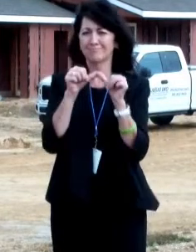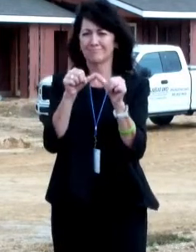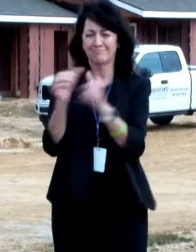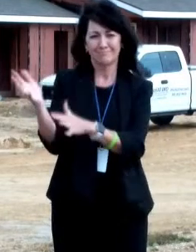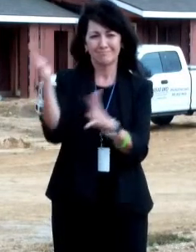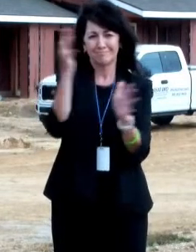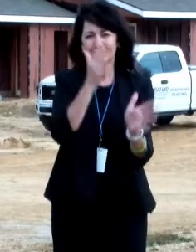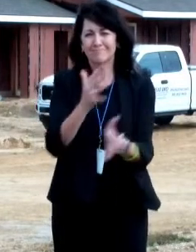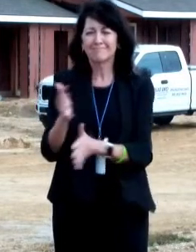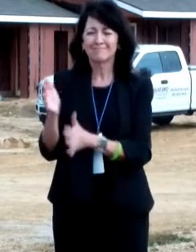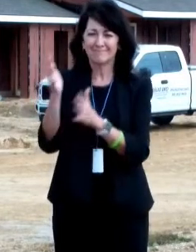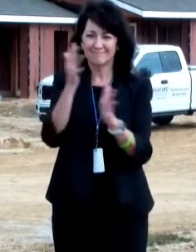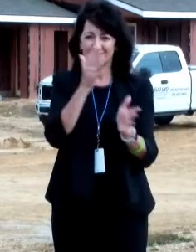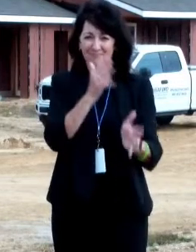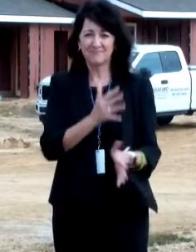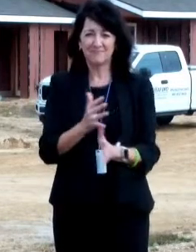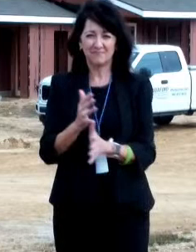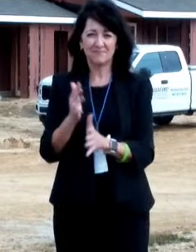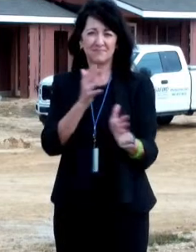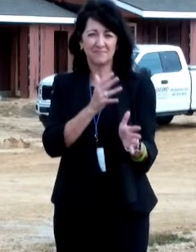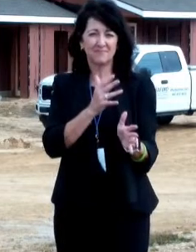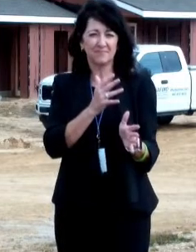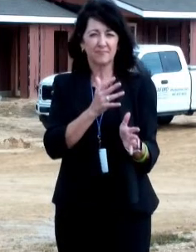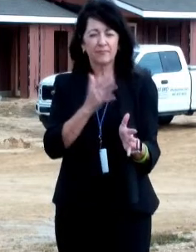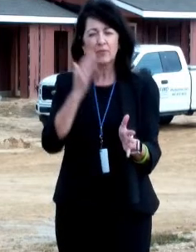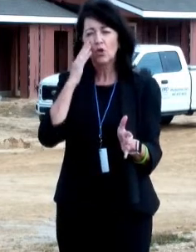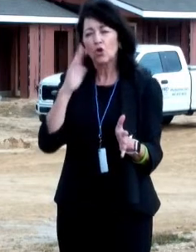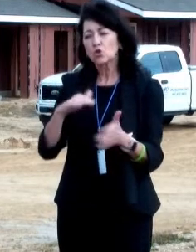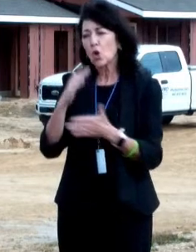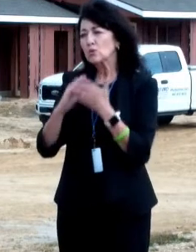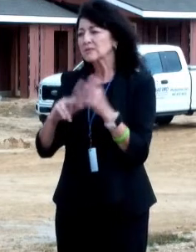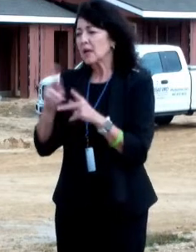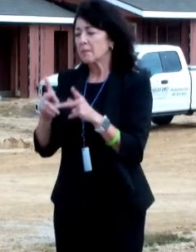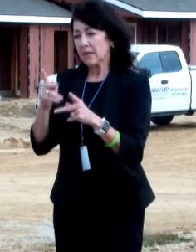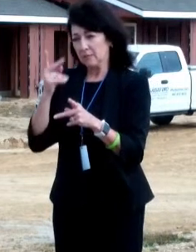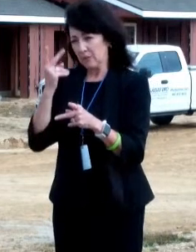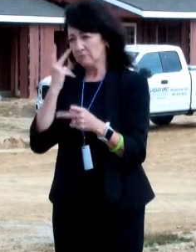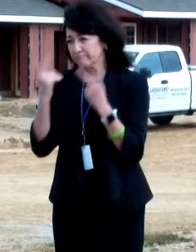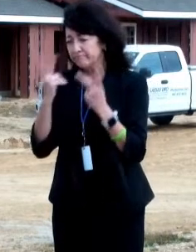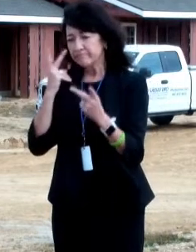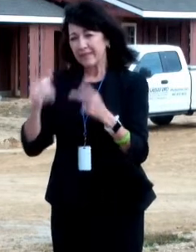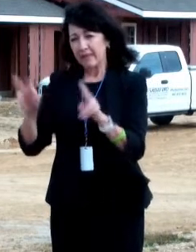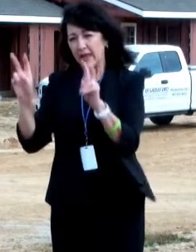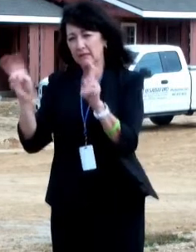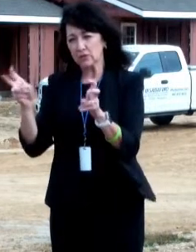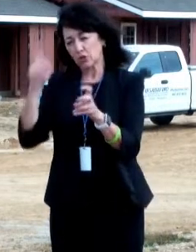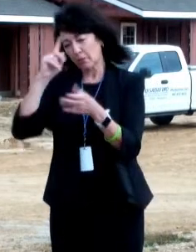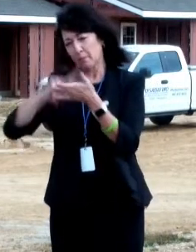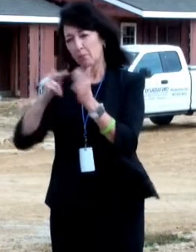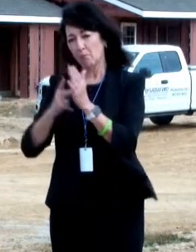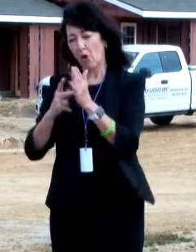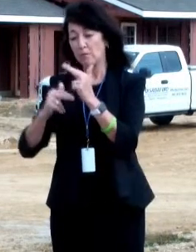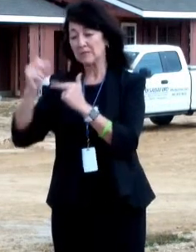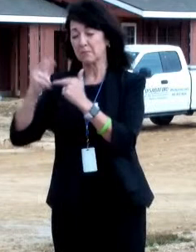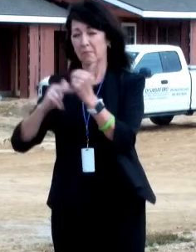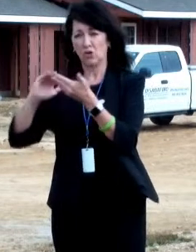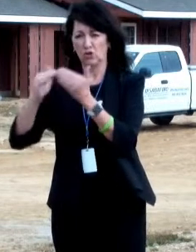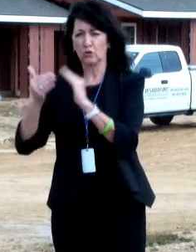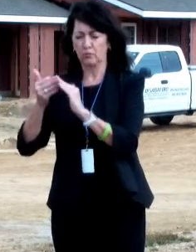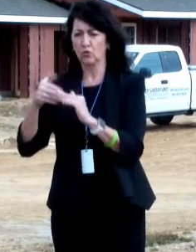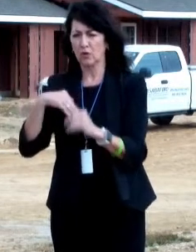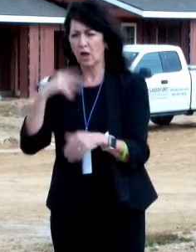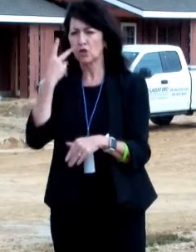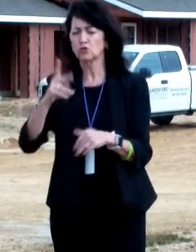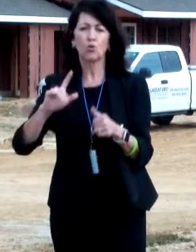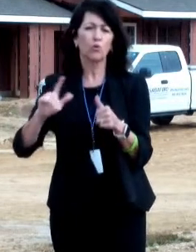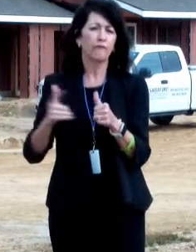You may have heard quickly in passing a reference to purpose-built communities. I've gone to visit the original purpose-built community in Atlanta. I've gone